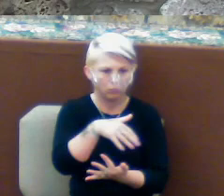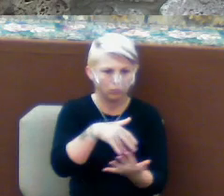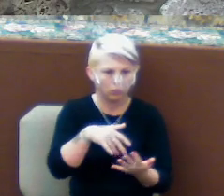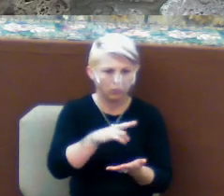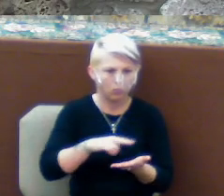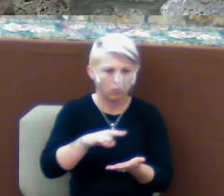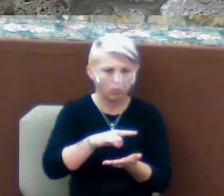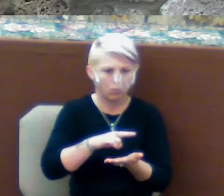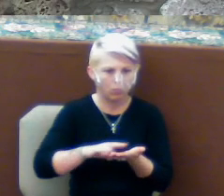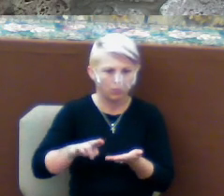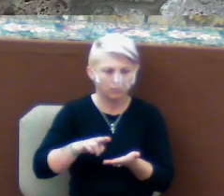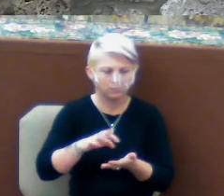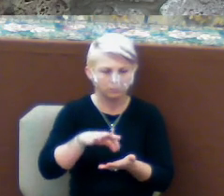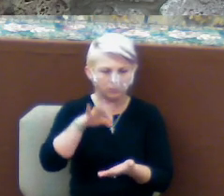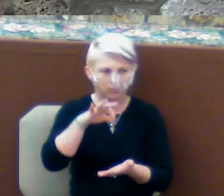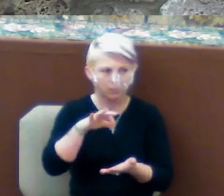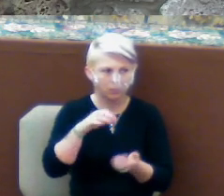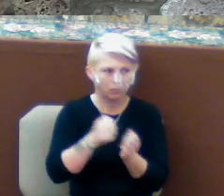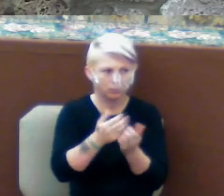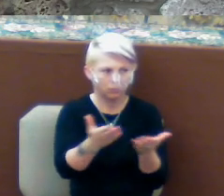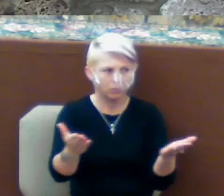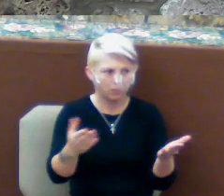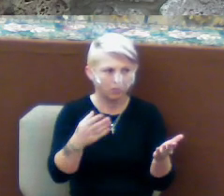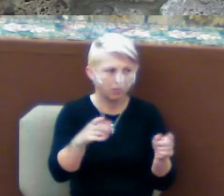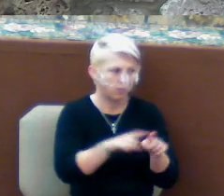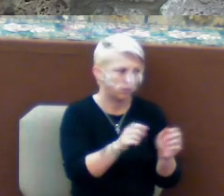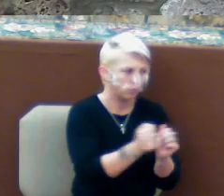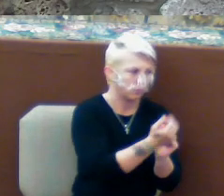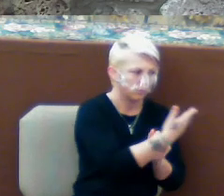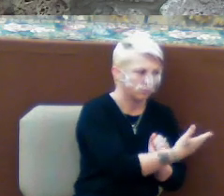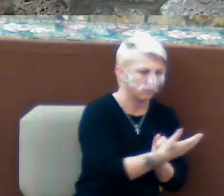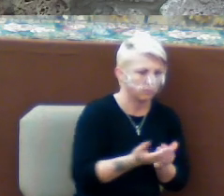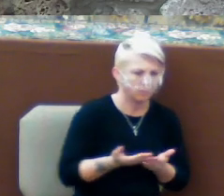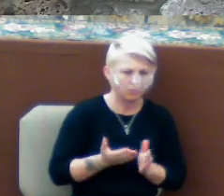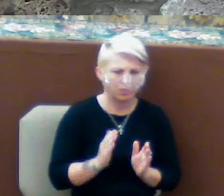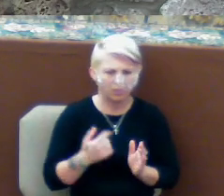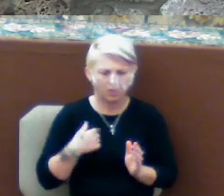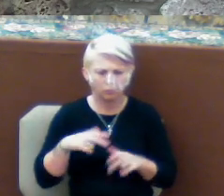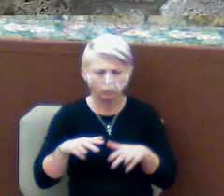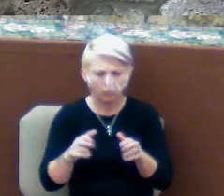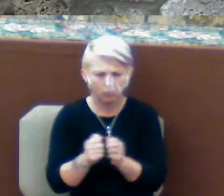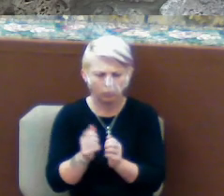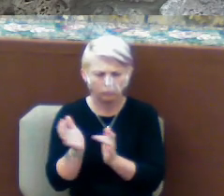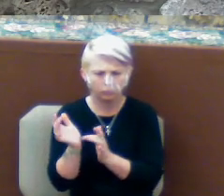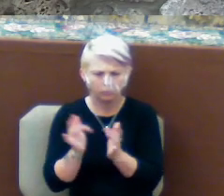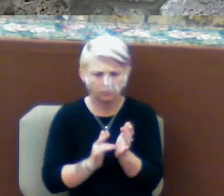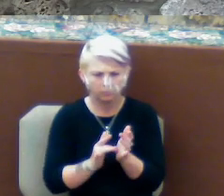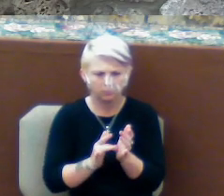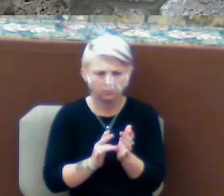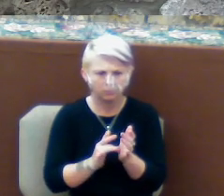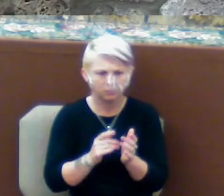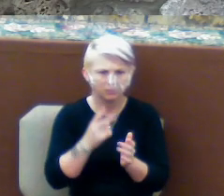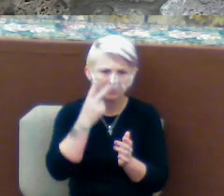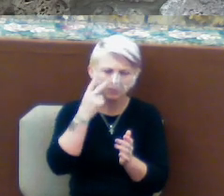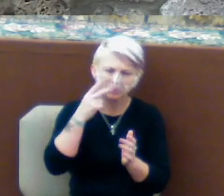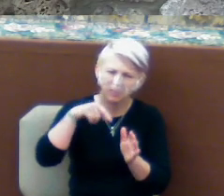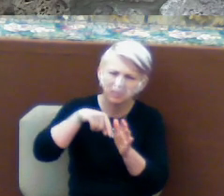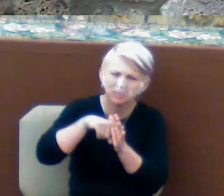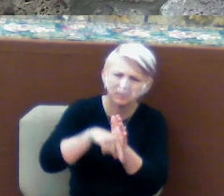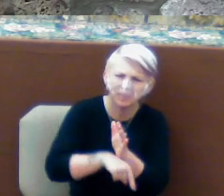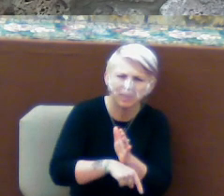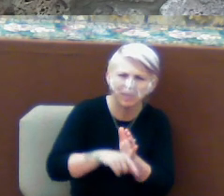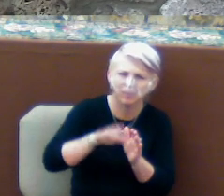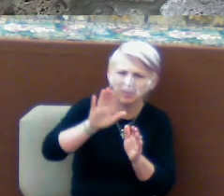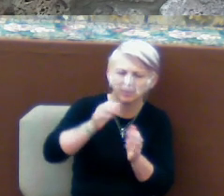you all. And also with you. Let us ever walk with Jesus. To see the depths of his